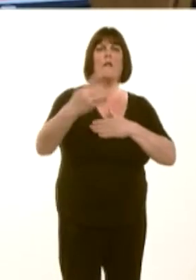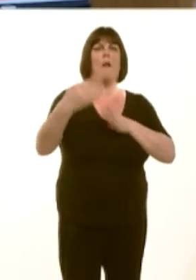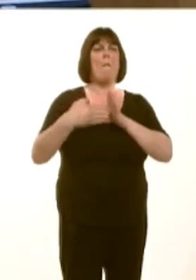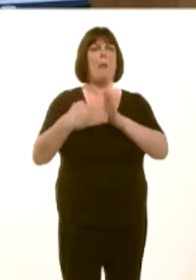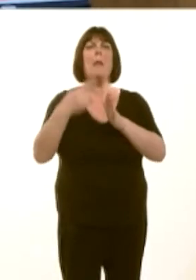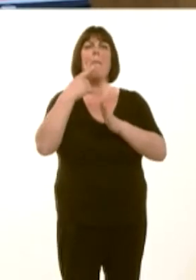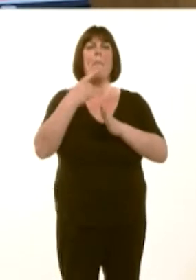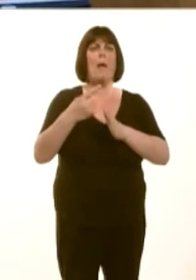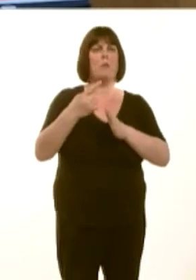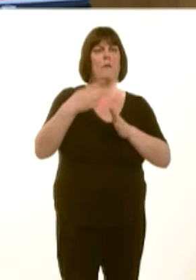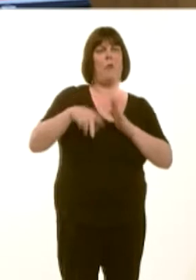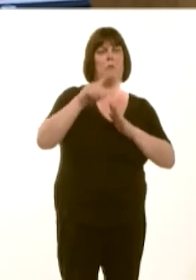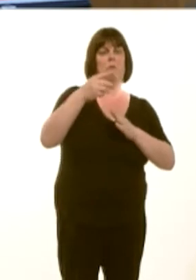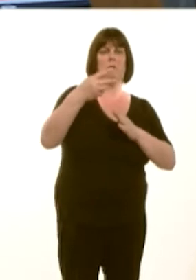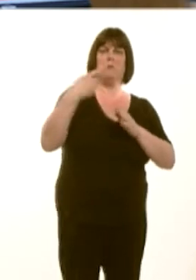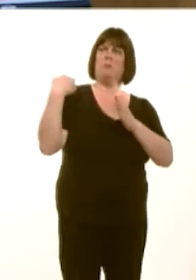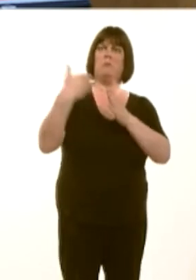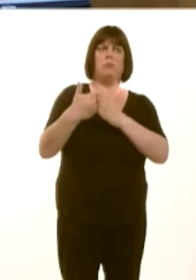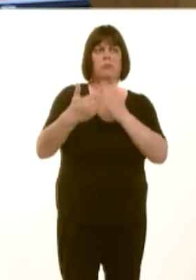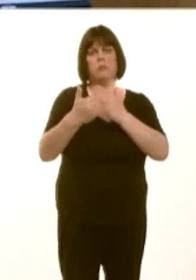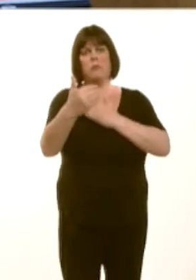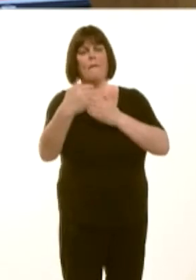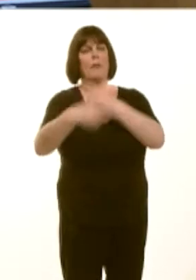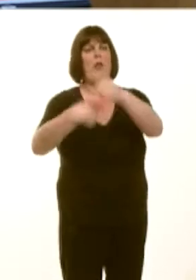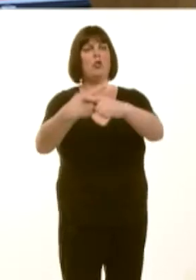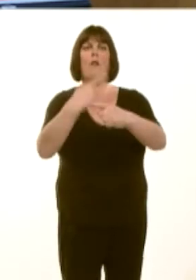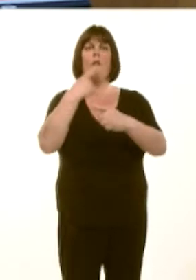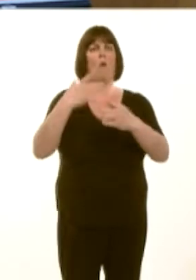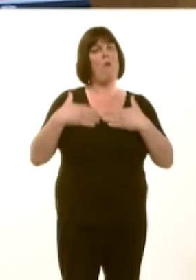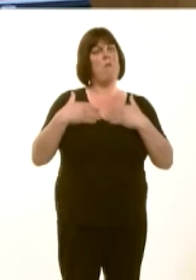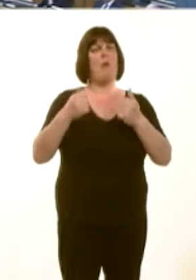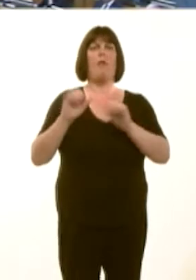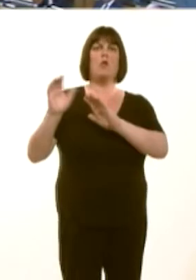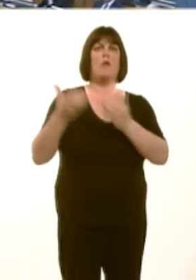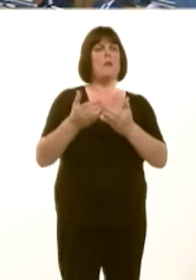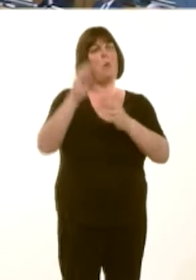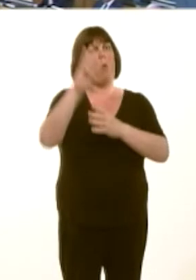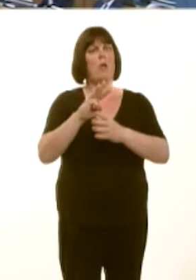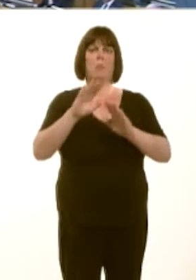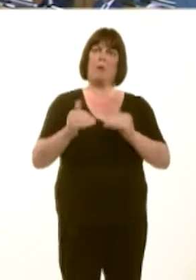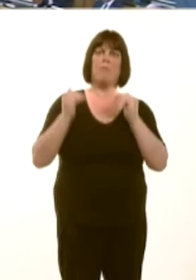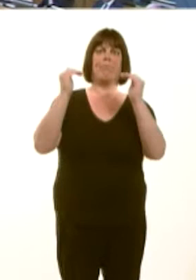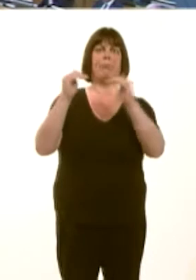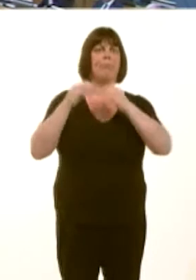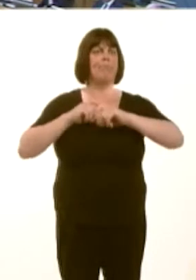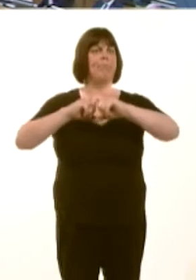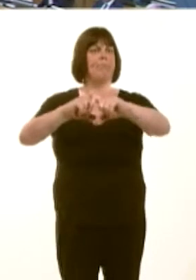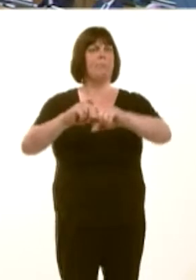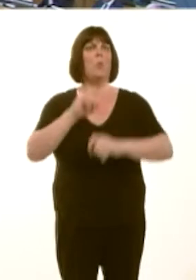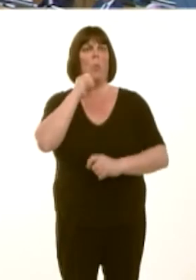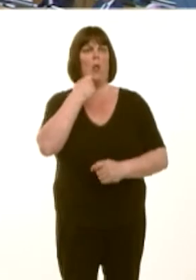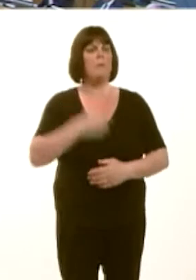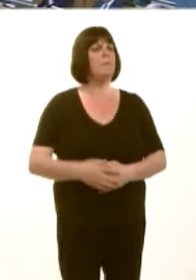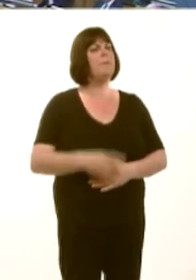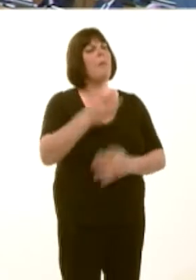to 16 for the NHS in Wales to deliver high-quality, sustainable services. First Minister, what steps are you taking to improve